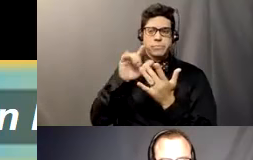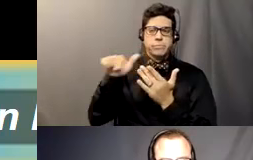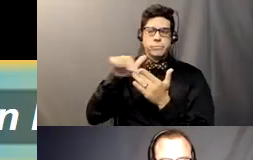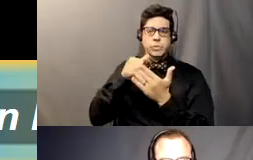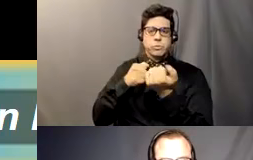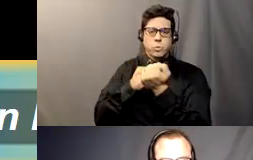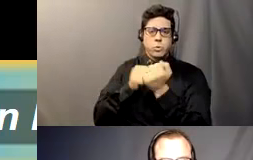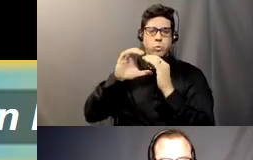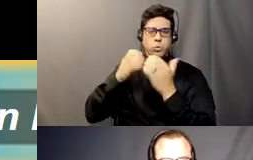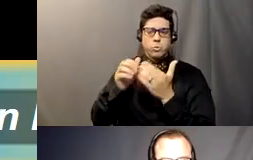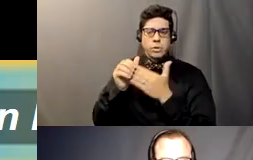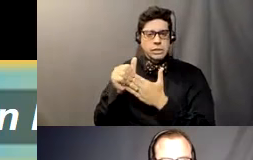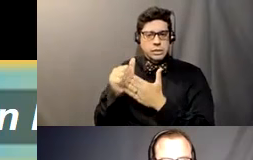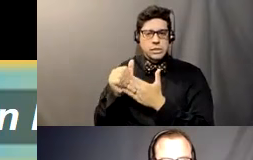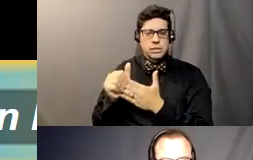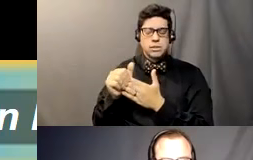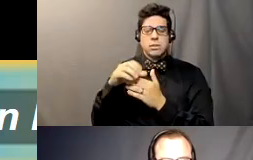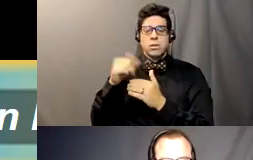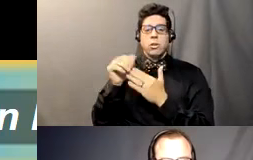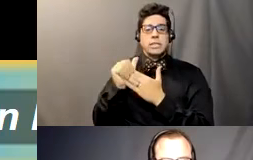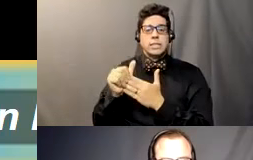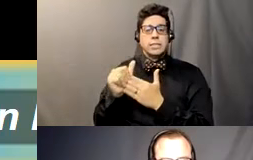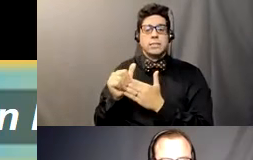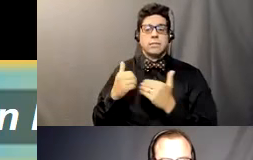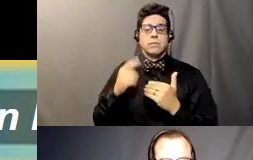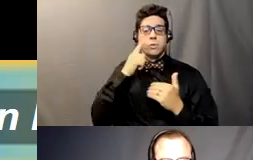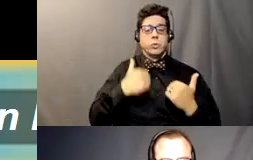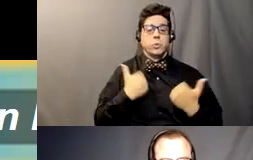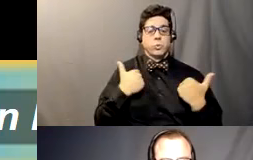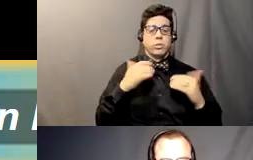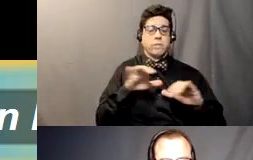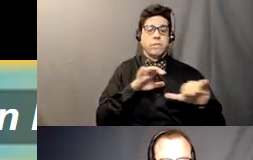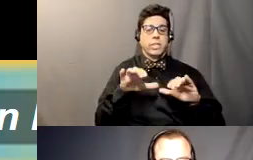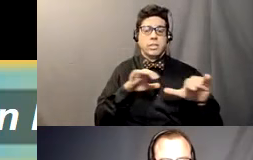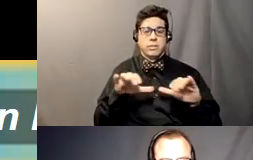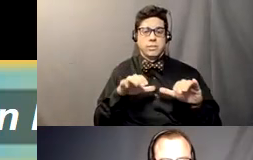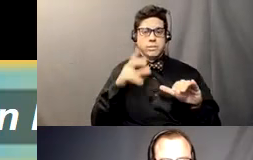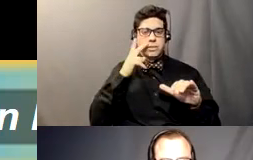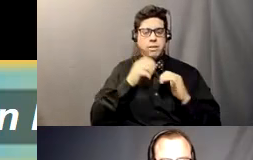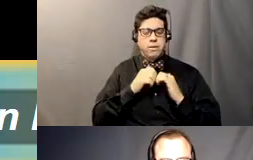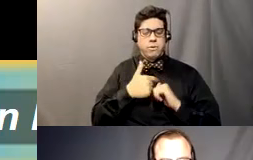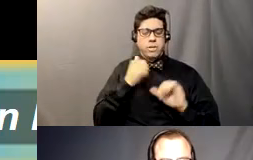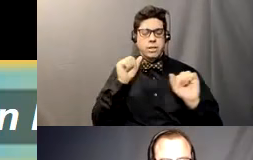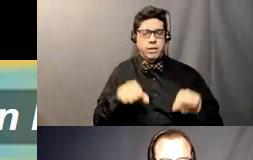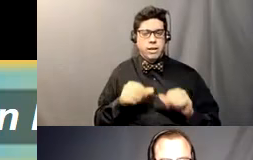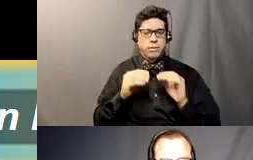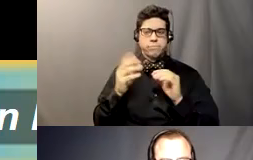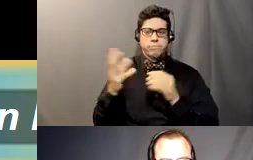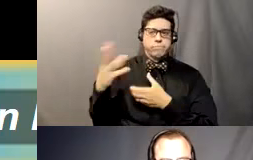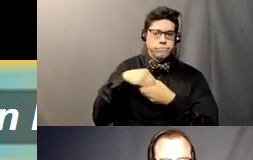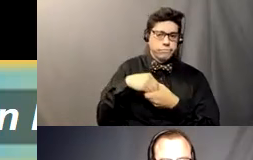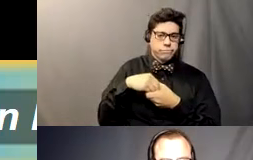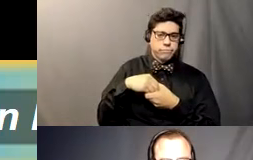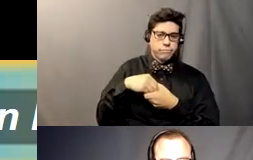and other leaders of youth activities to see how we can get them more involved, and then